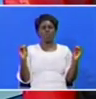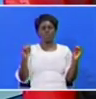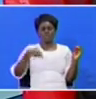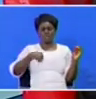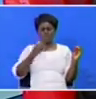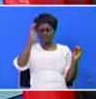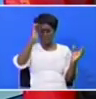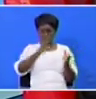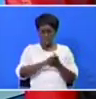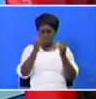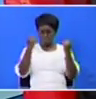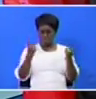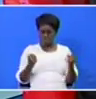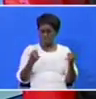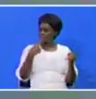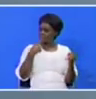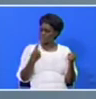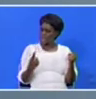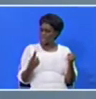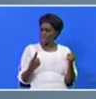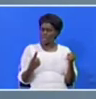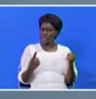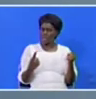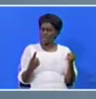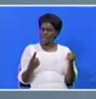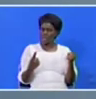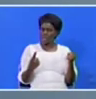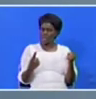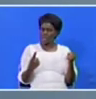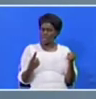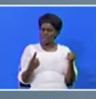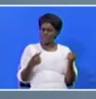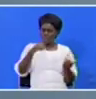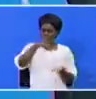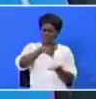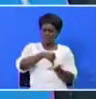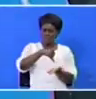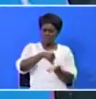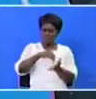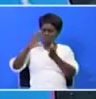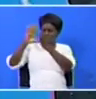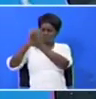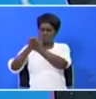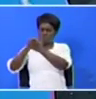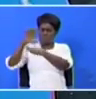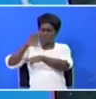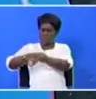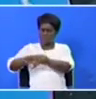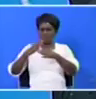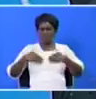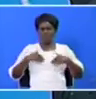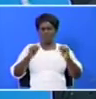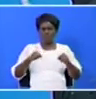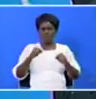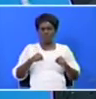believe, and we have said to them, we will take all of you, including Jubilee, NASA people. They can